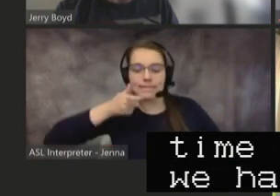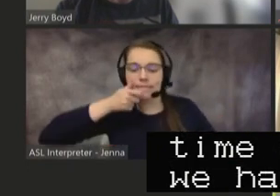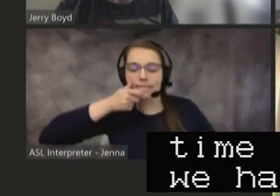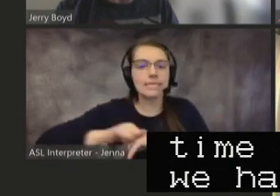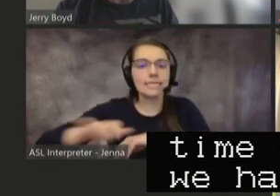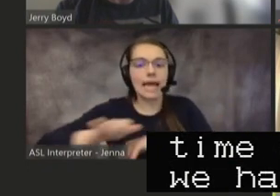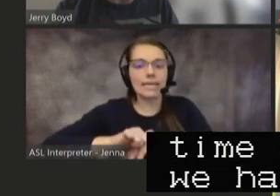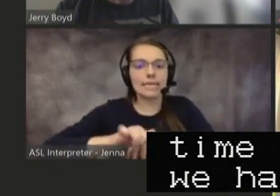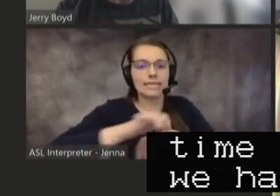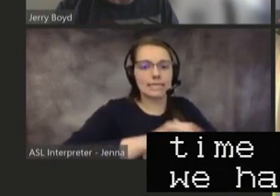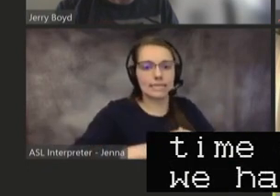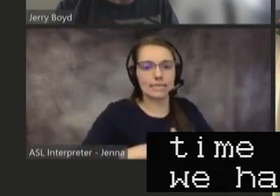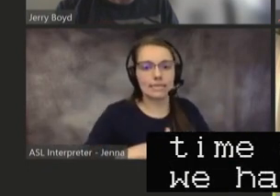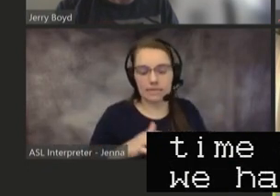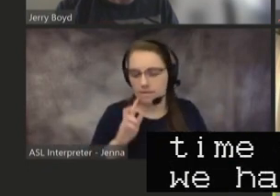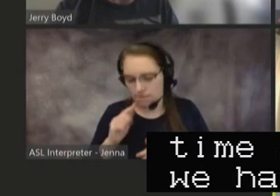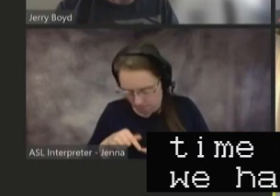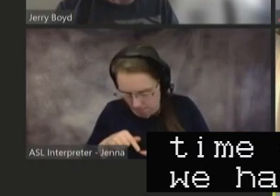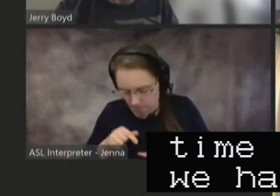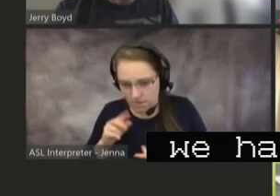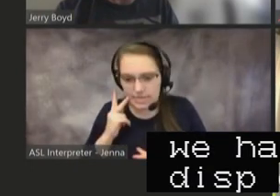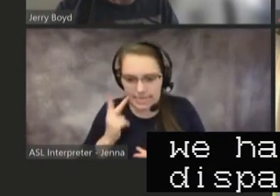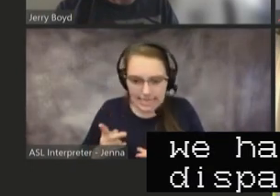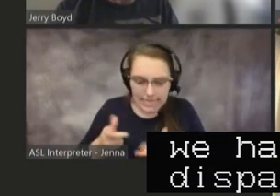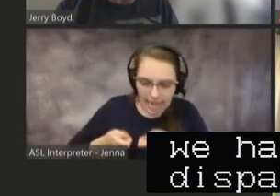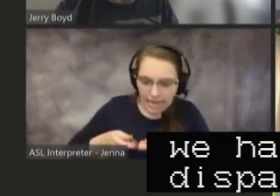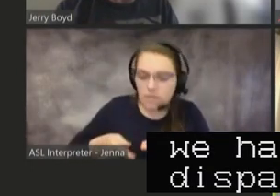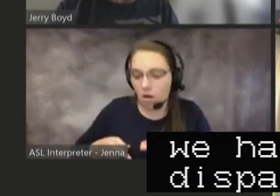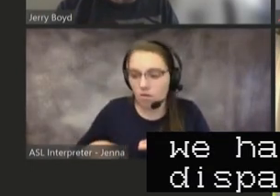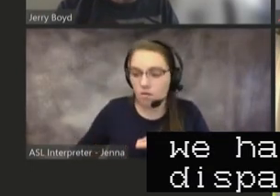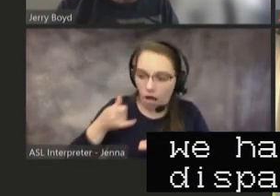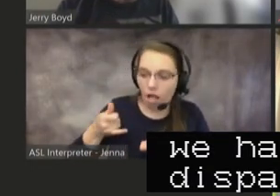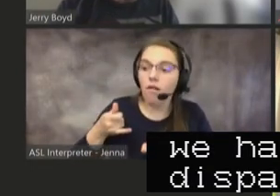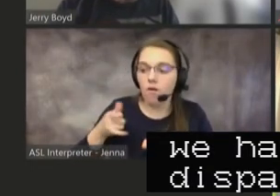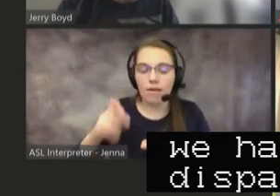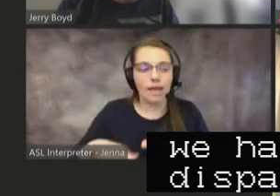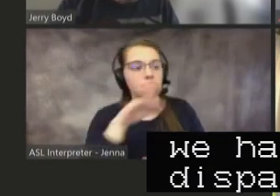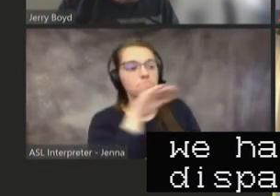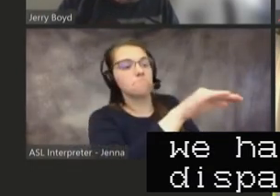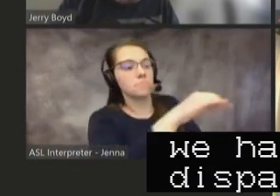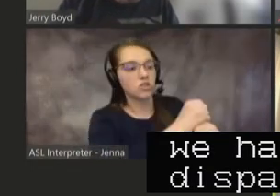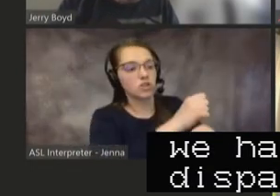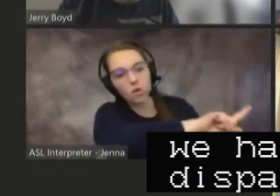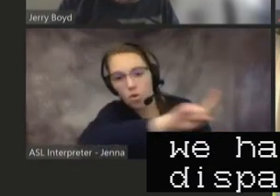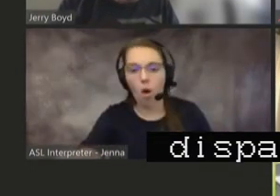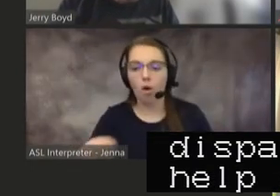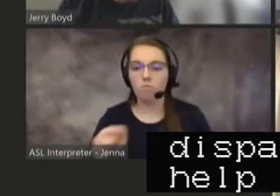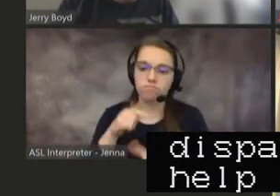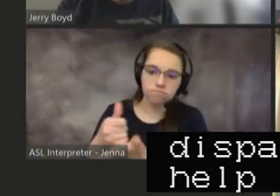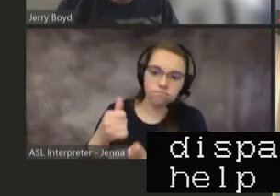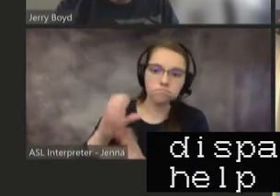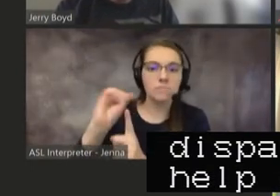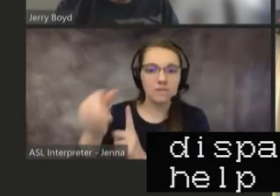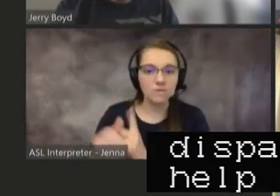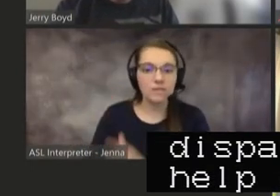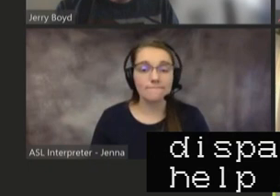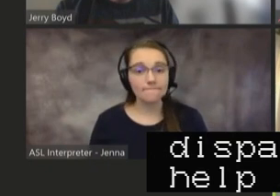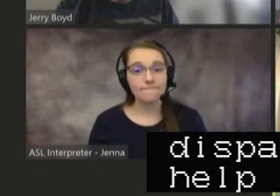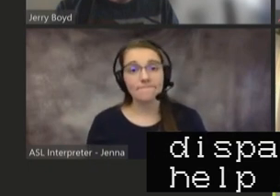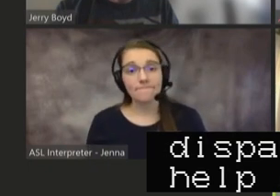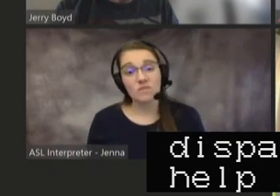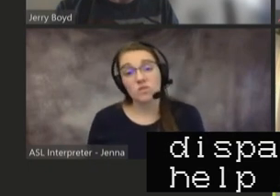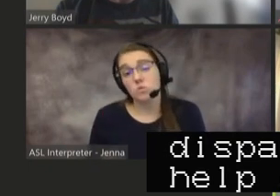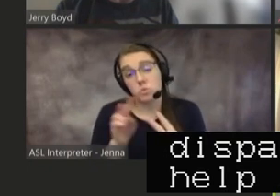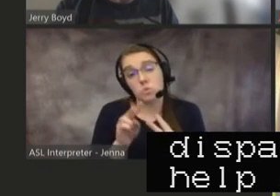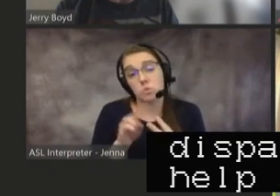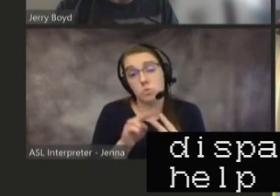help get, get security folks to help in those particular situations. So those are two